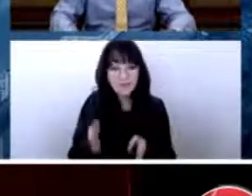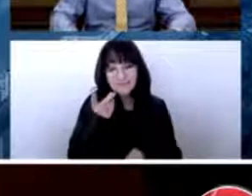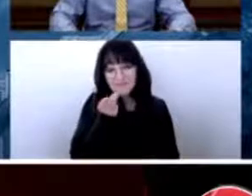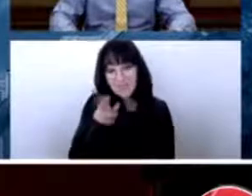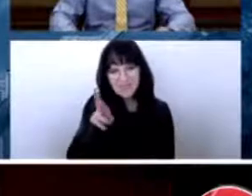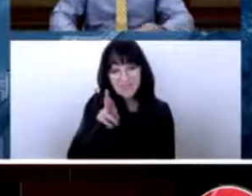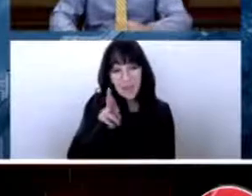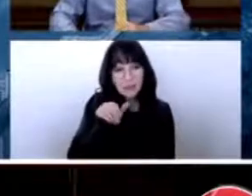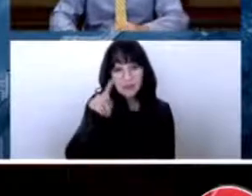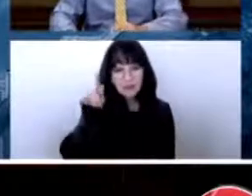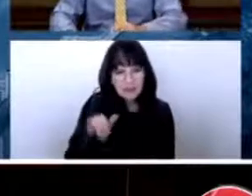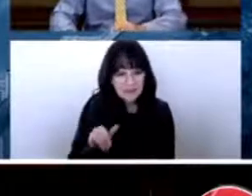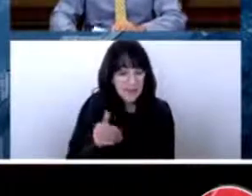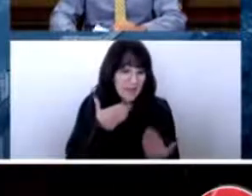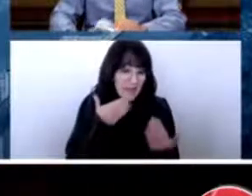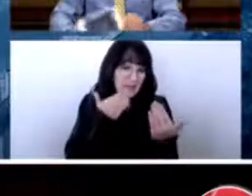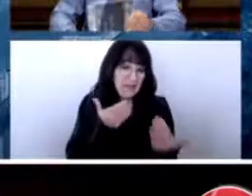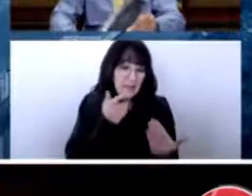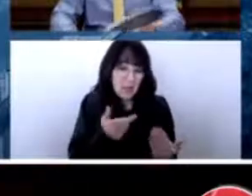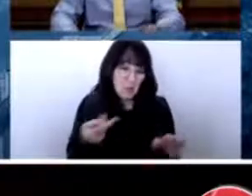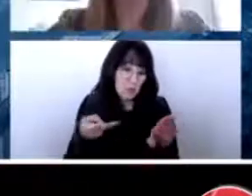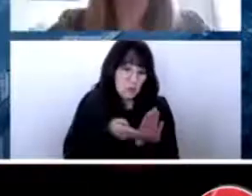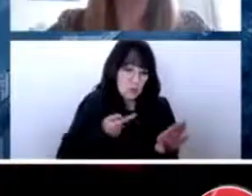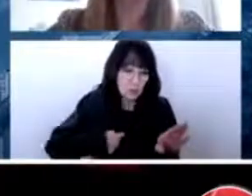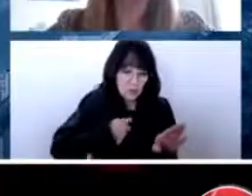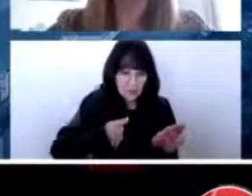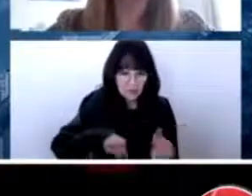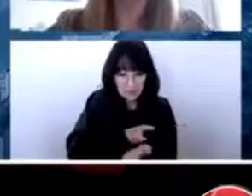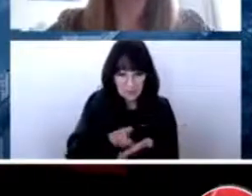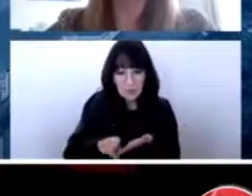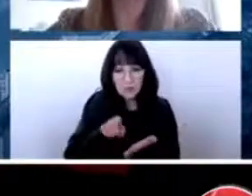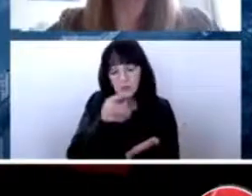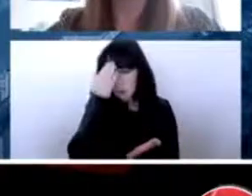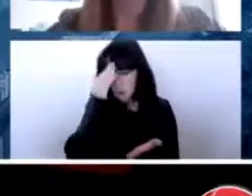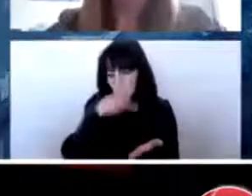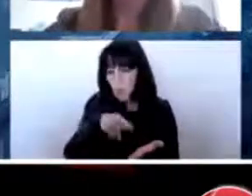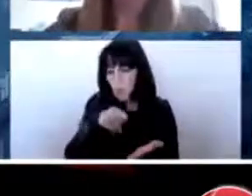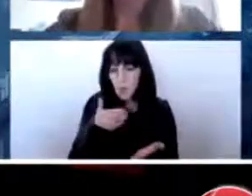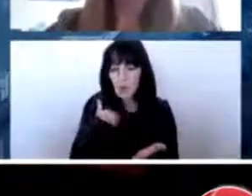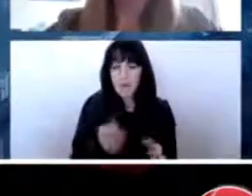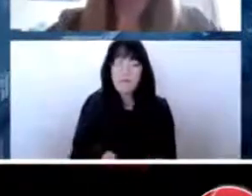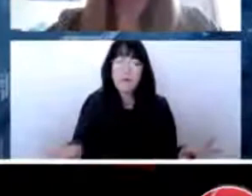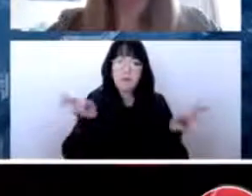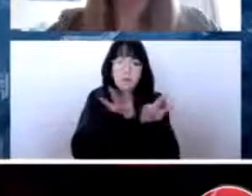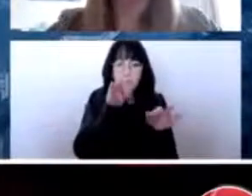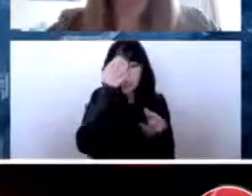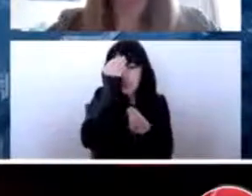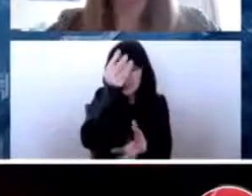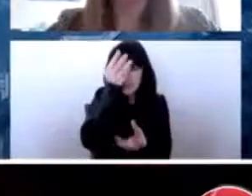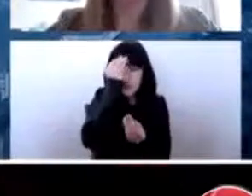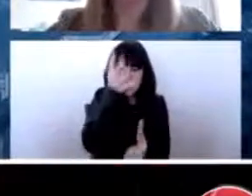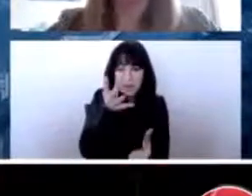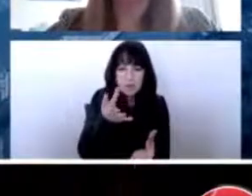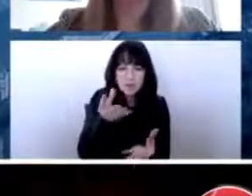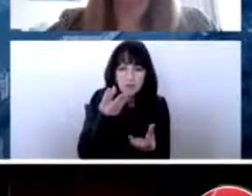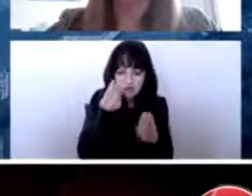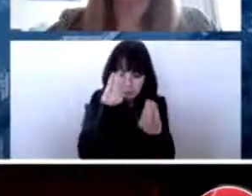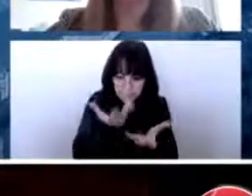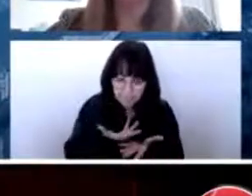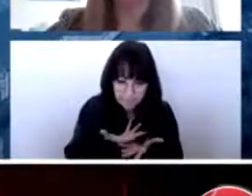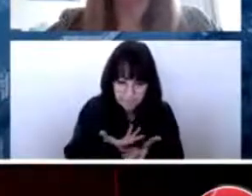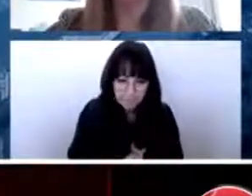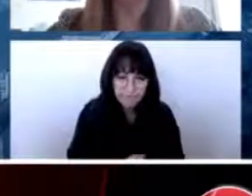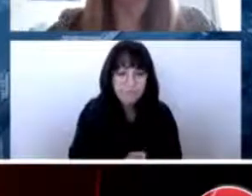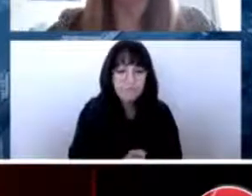know you have some important information to share. Thank you so much, Governor. So usually I start with areas of concern,